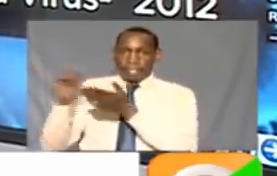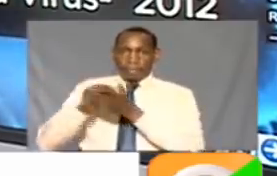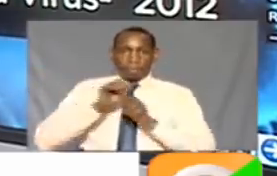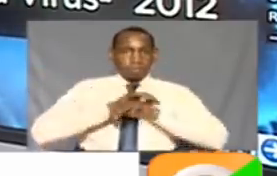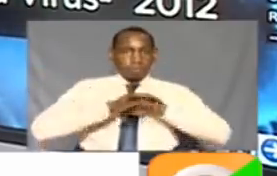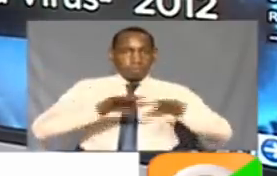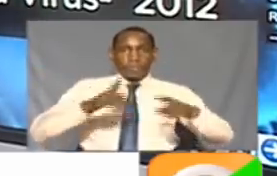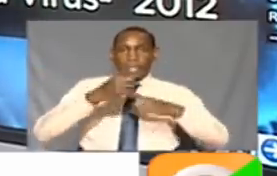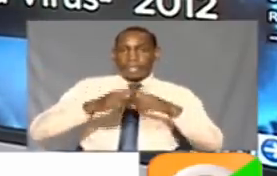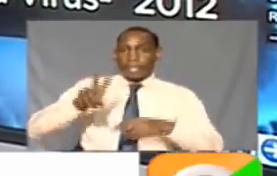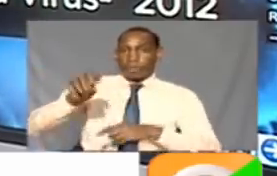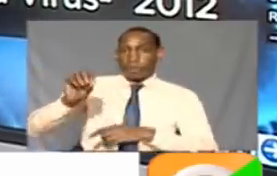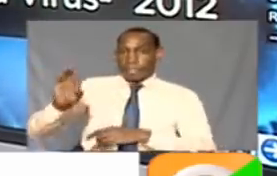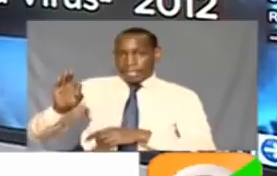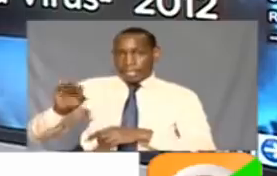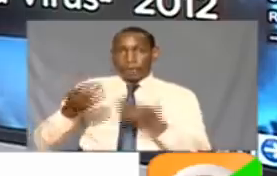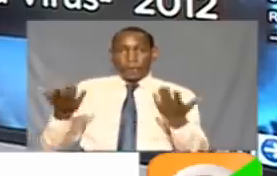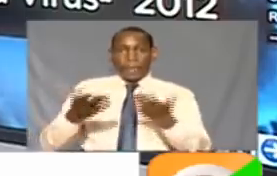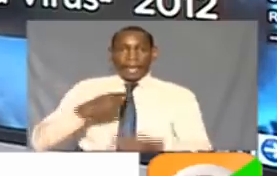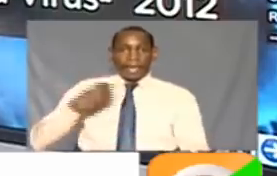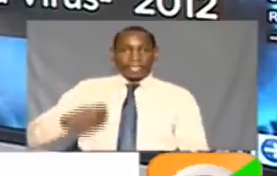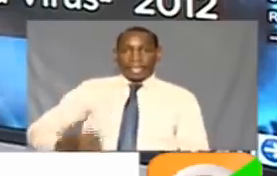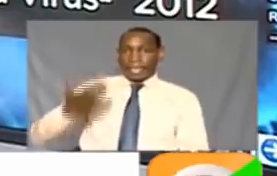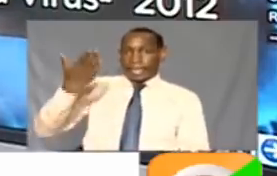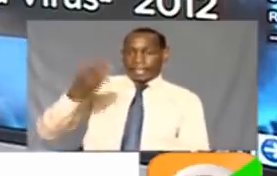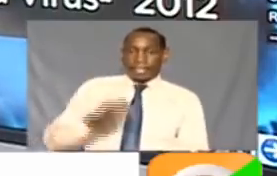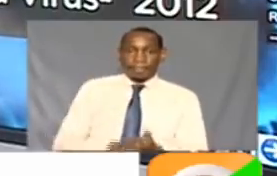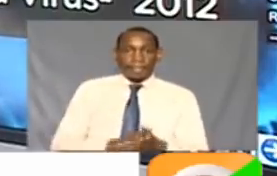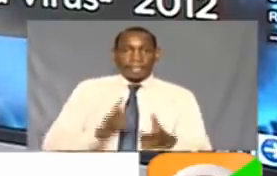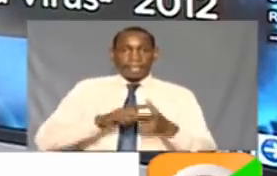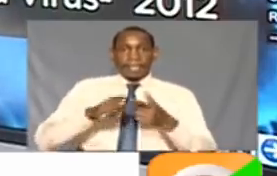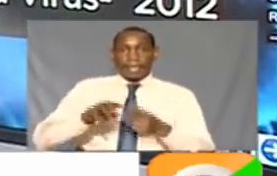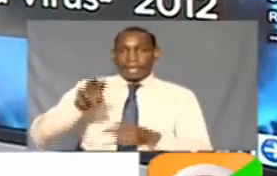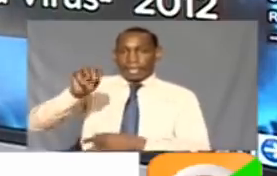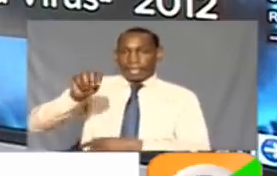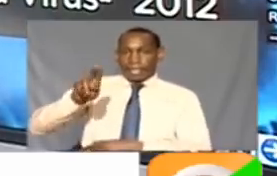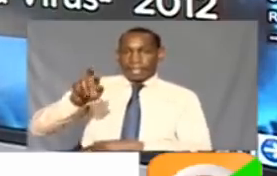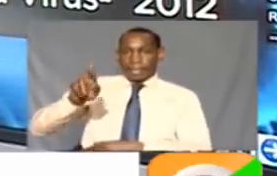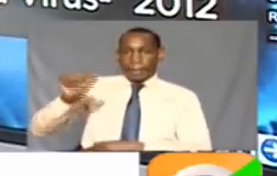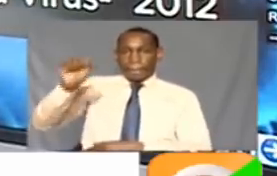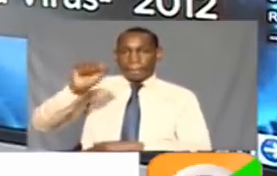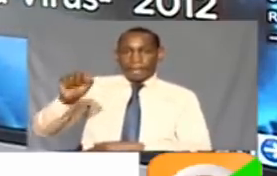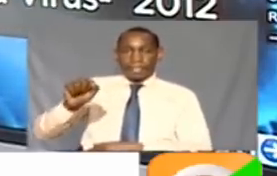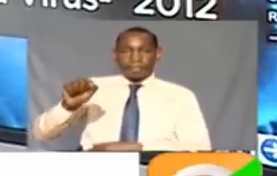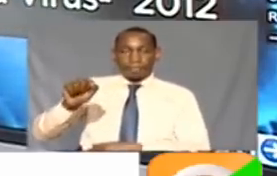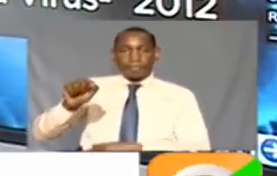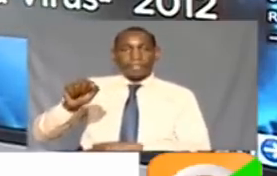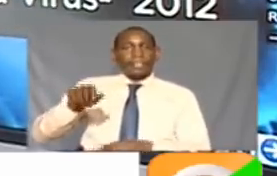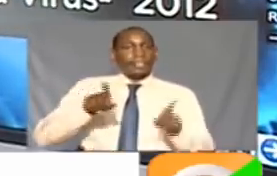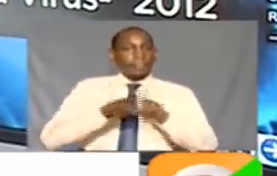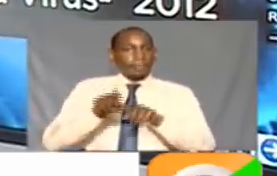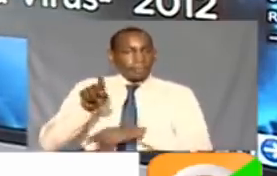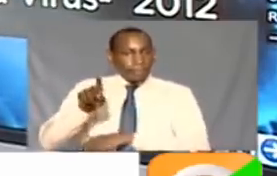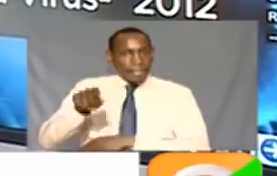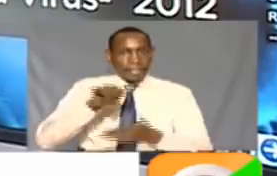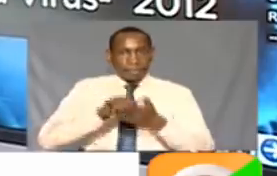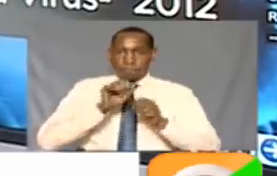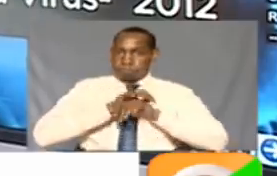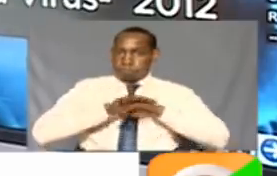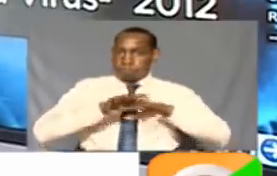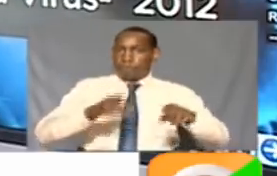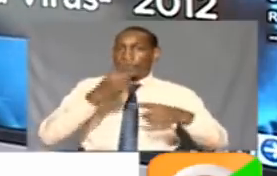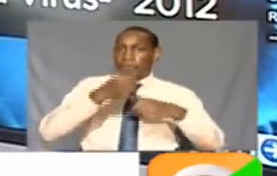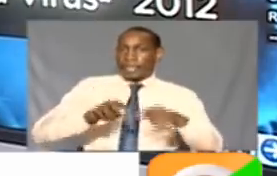in 2003 in China. And then there is MERS, Middle East Respiratory Syndrome Coronavirus, that broke out